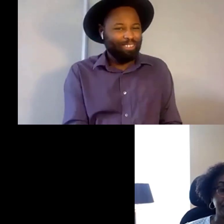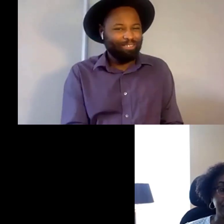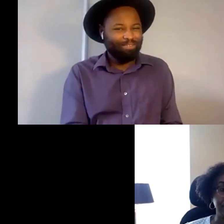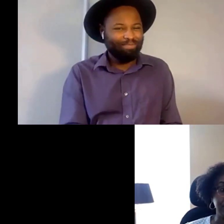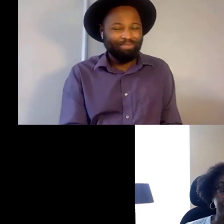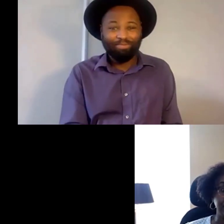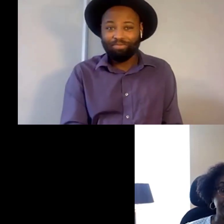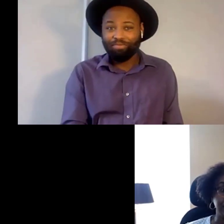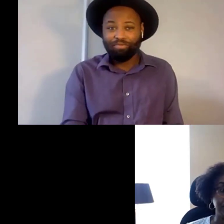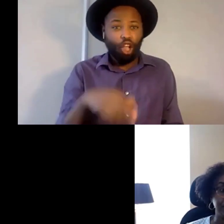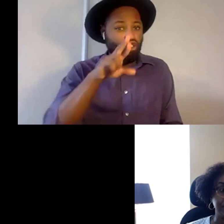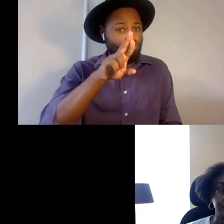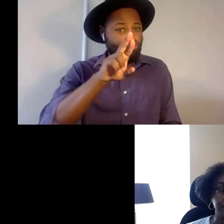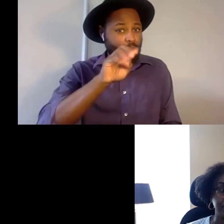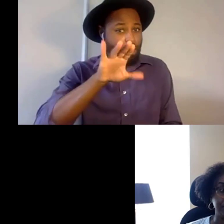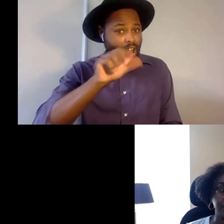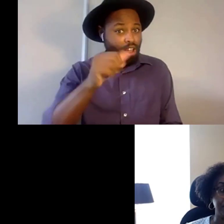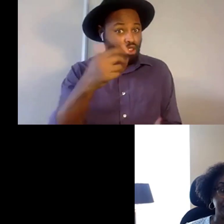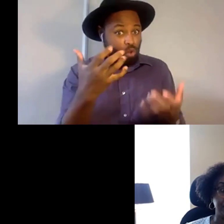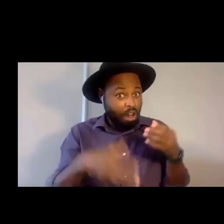Rebecca, did you want to add?